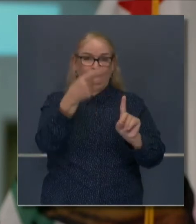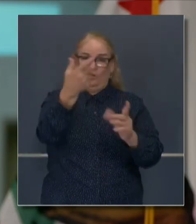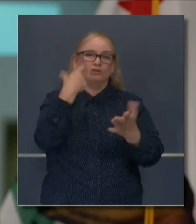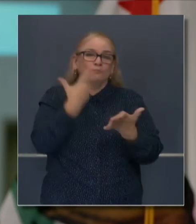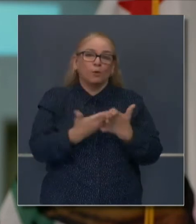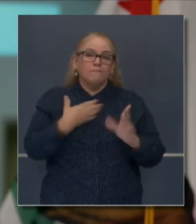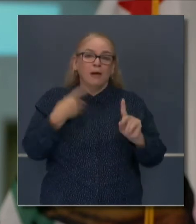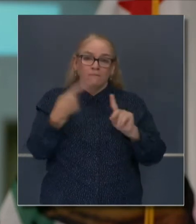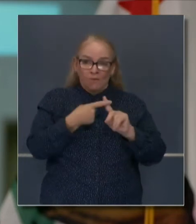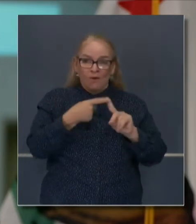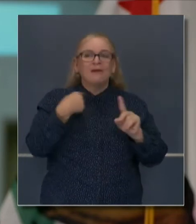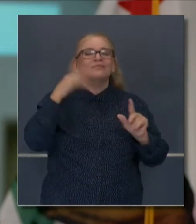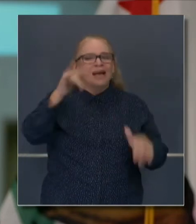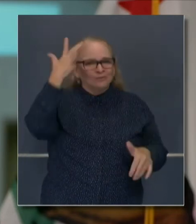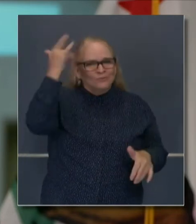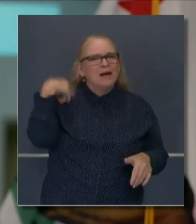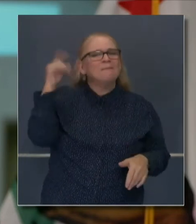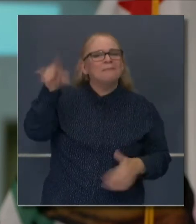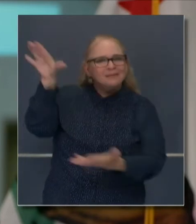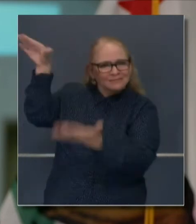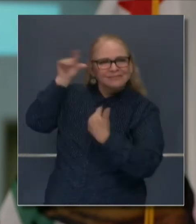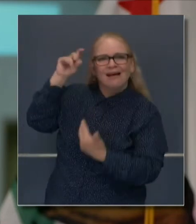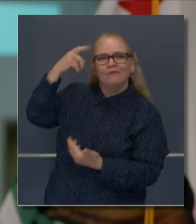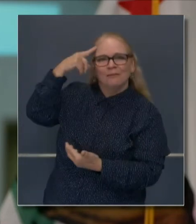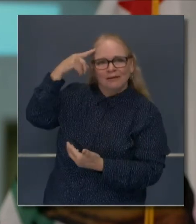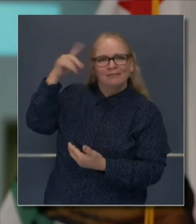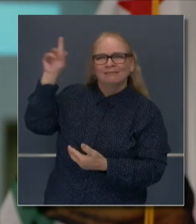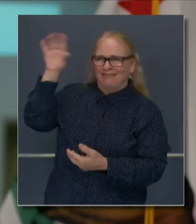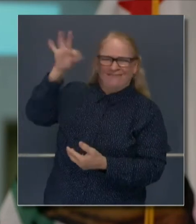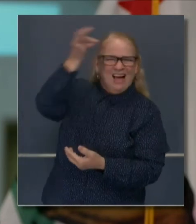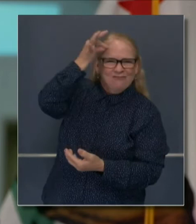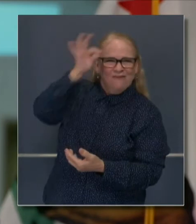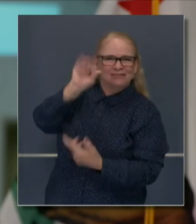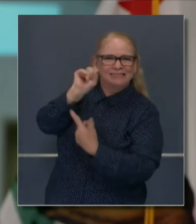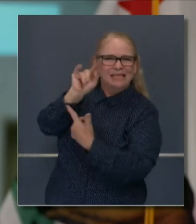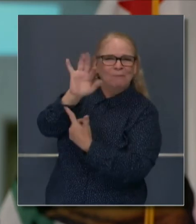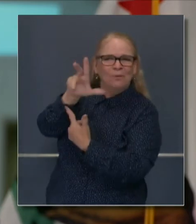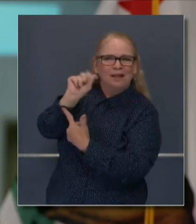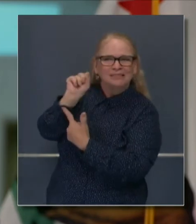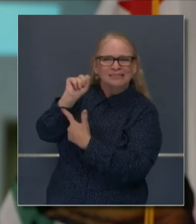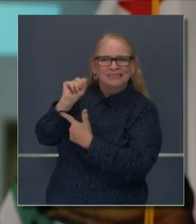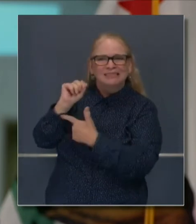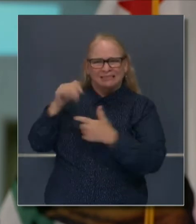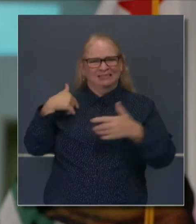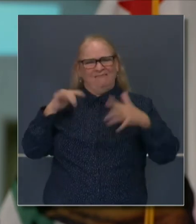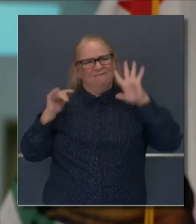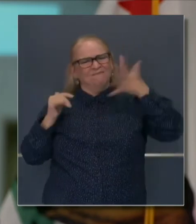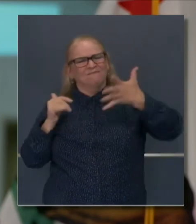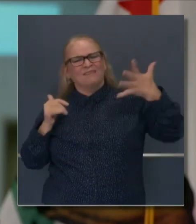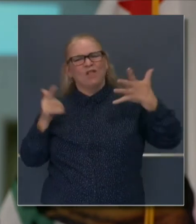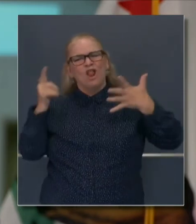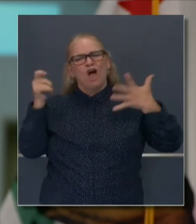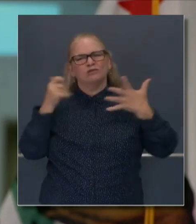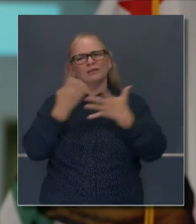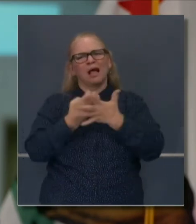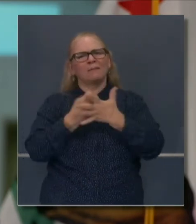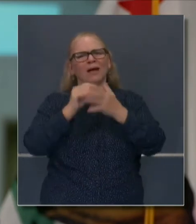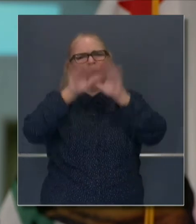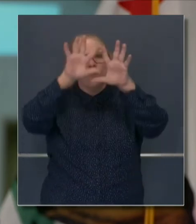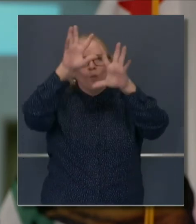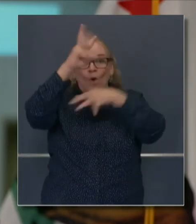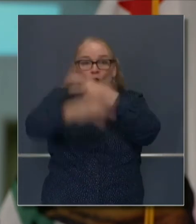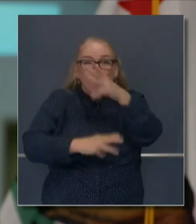world's fifth largest economy, is in need of support. And in that respect, we've been very strong, very forceful, very